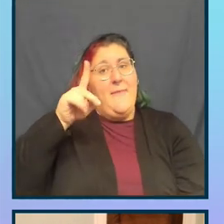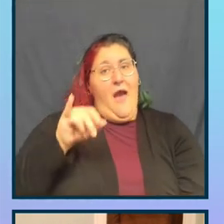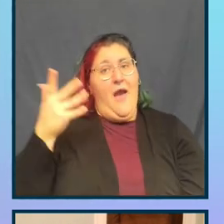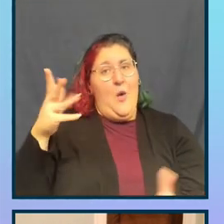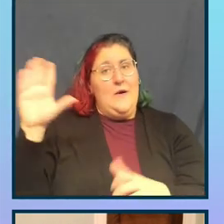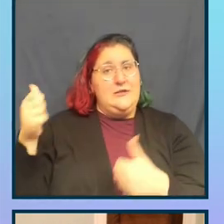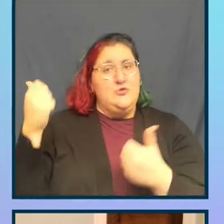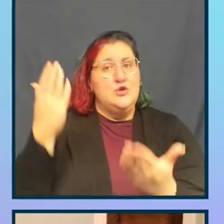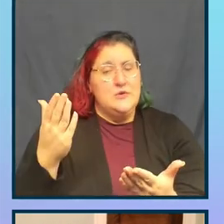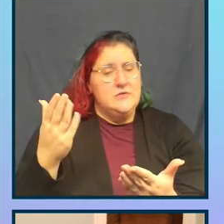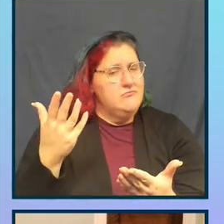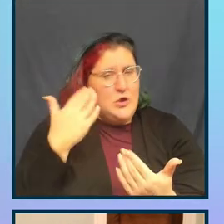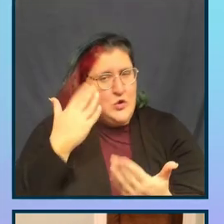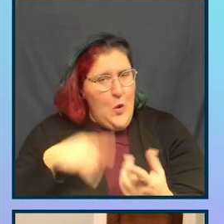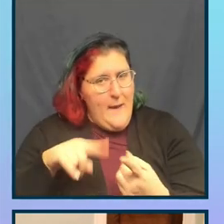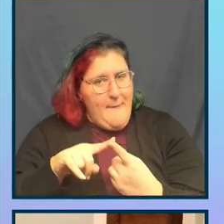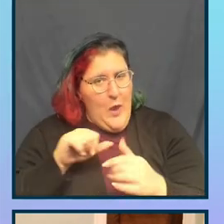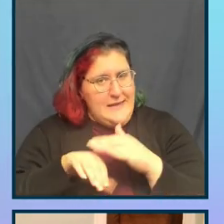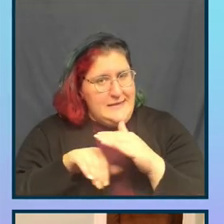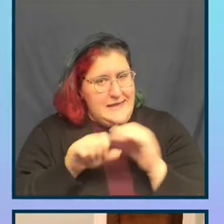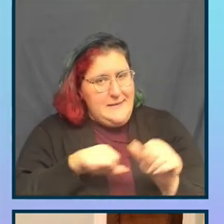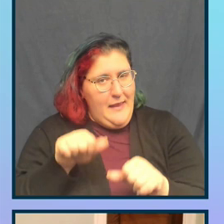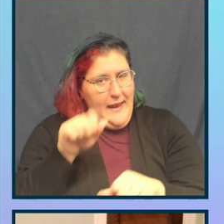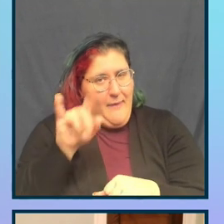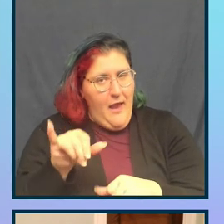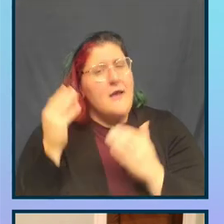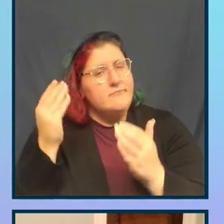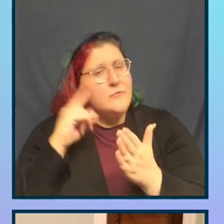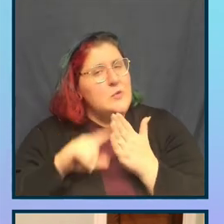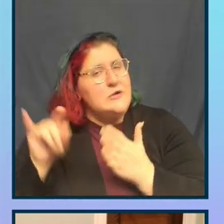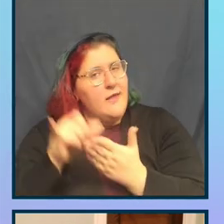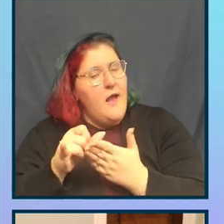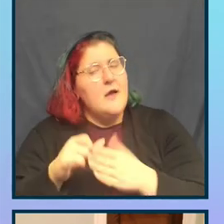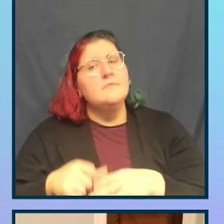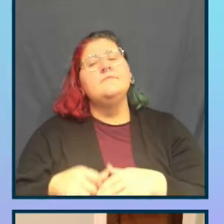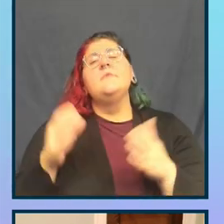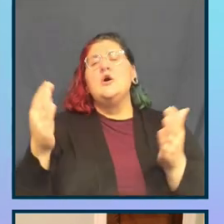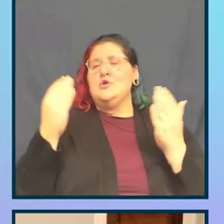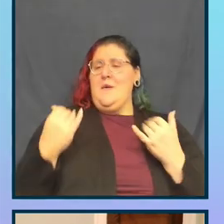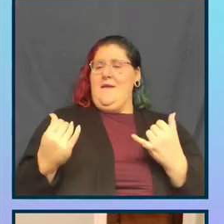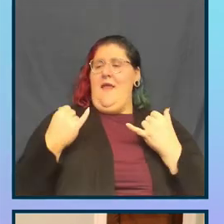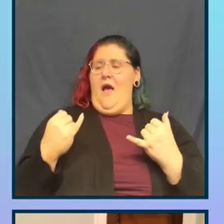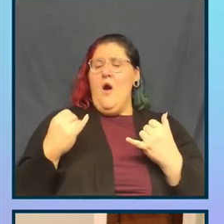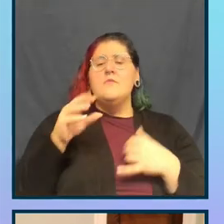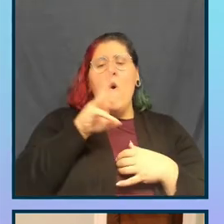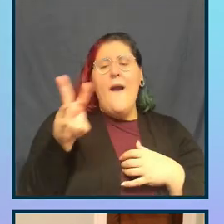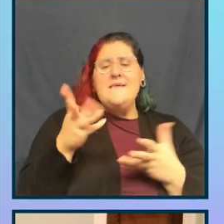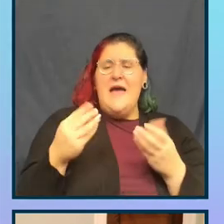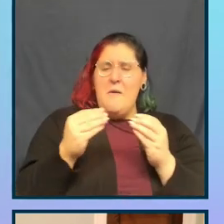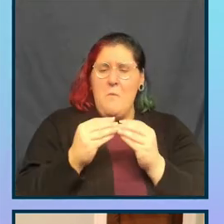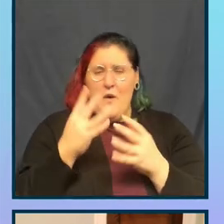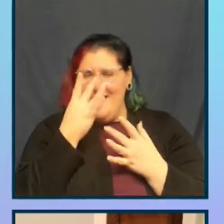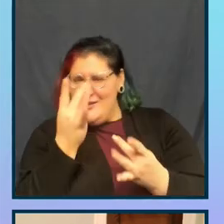So we get into the 2000s and we increasingly make the web more complicated. Websites become much more dynamic. Single page applications